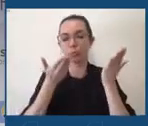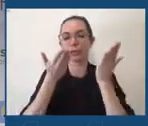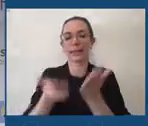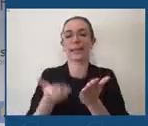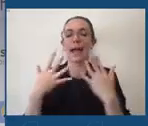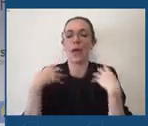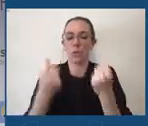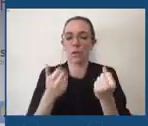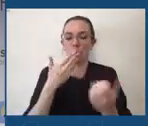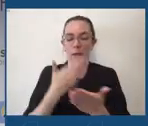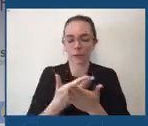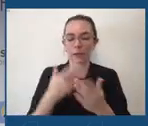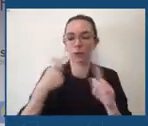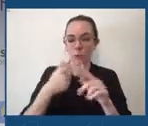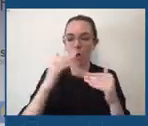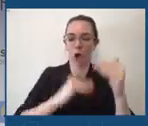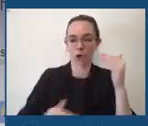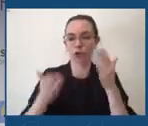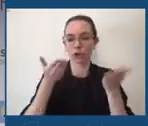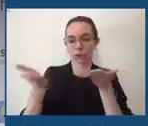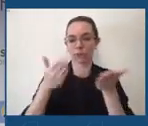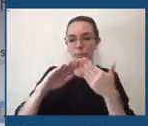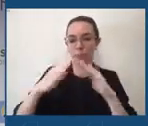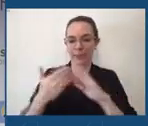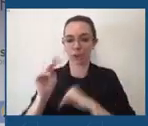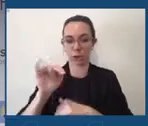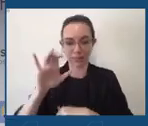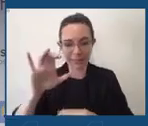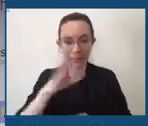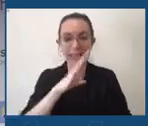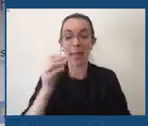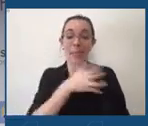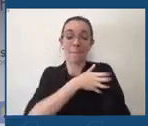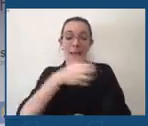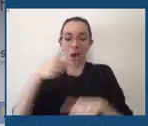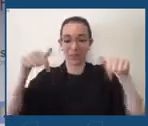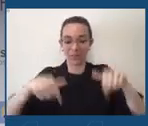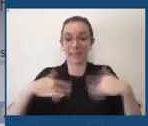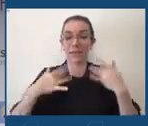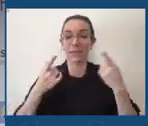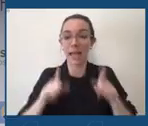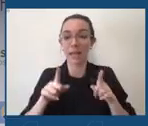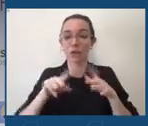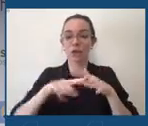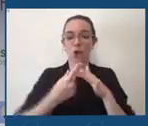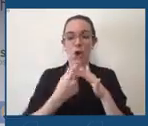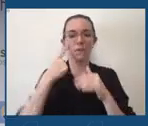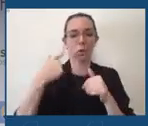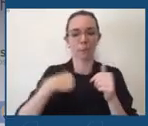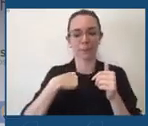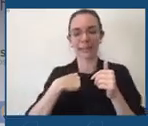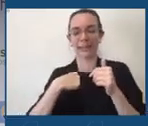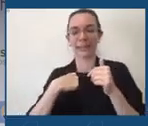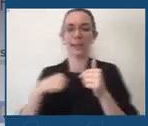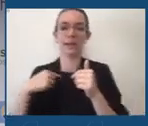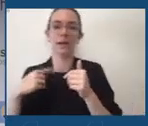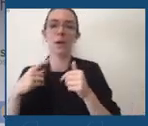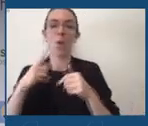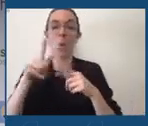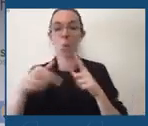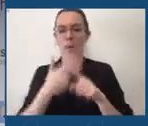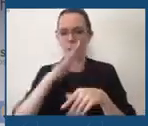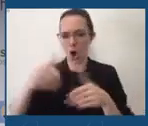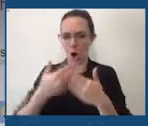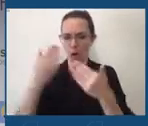communities throughout New York City. And I have to say, the power of this event started for me as we all walked into this